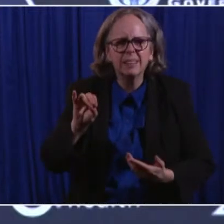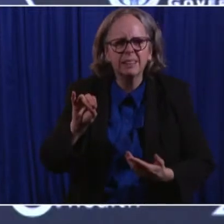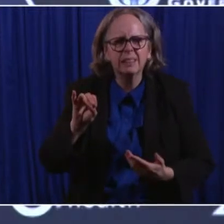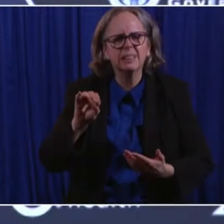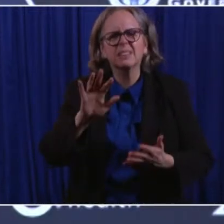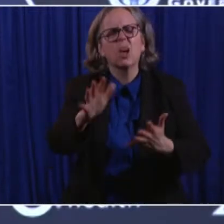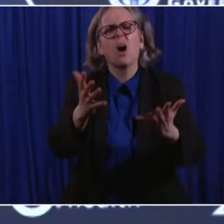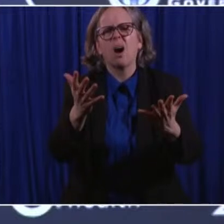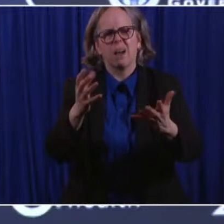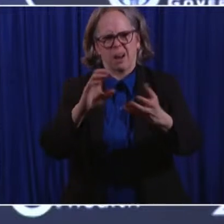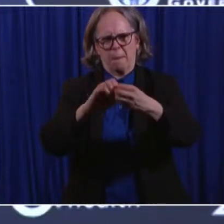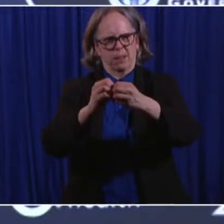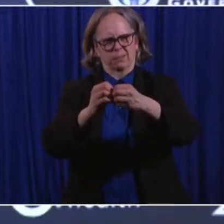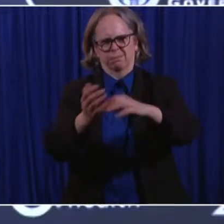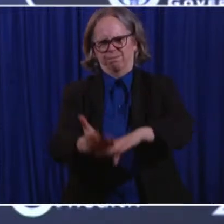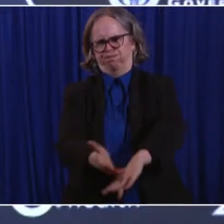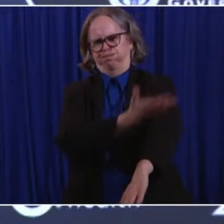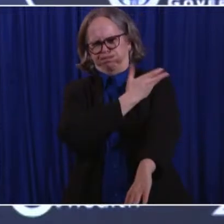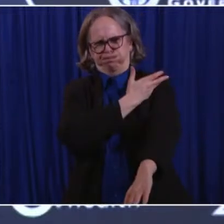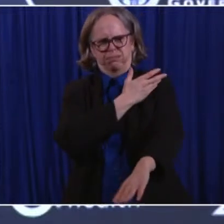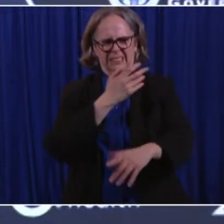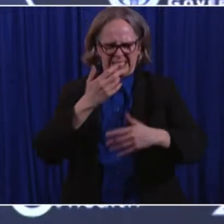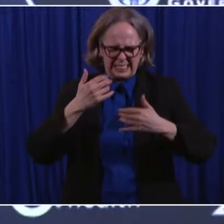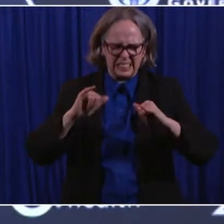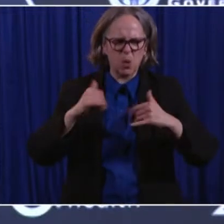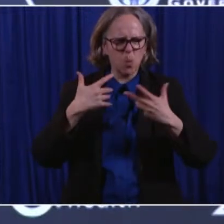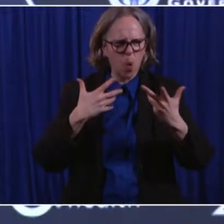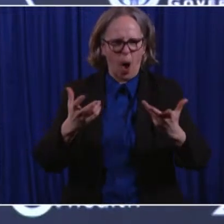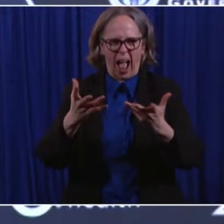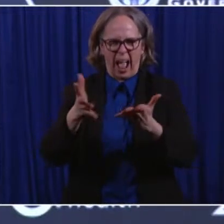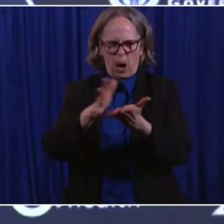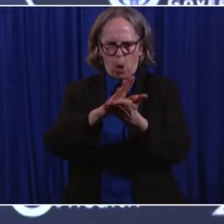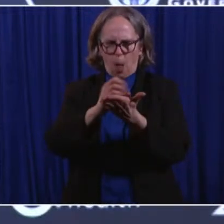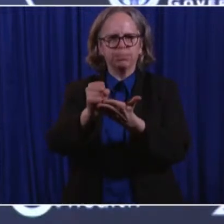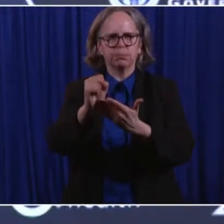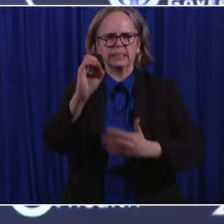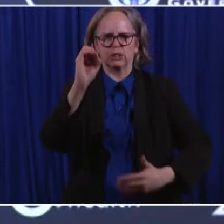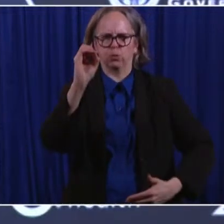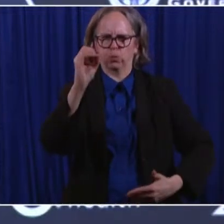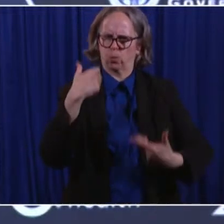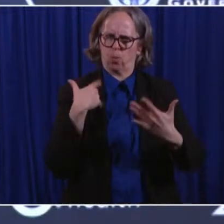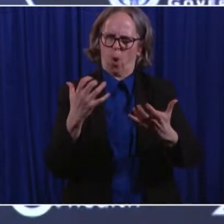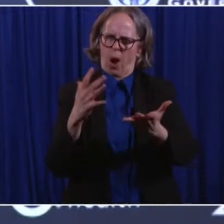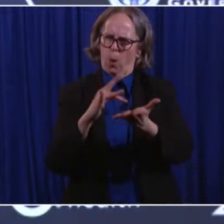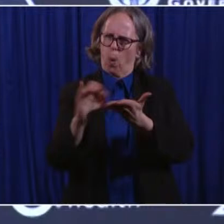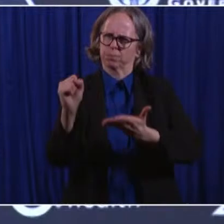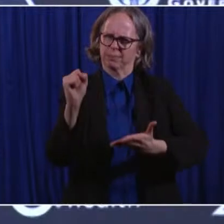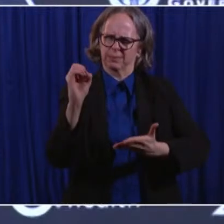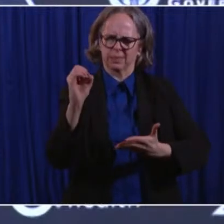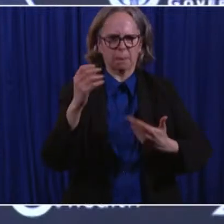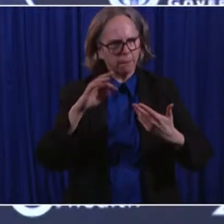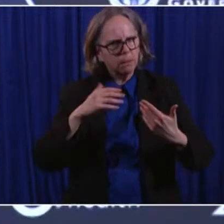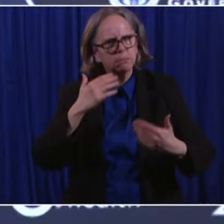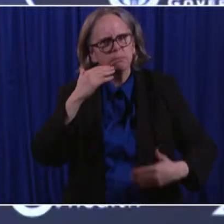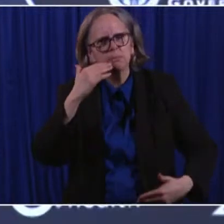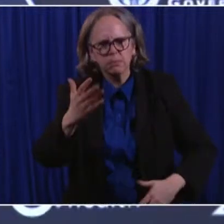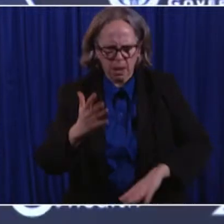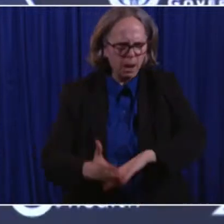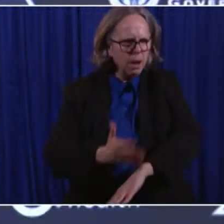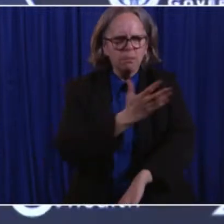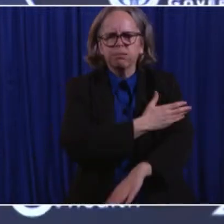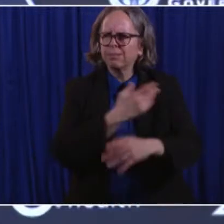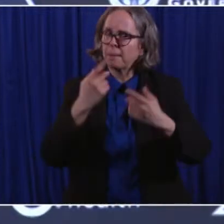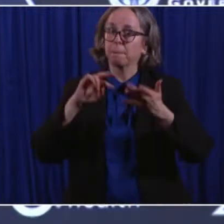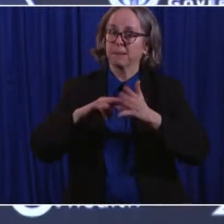not going to be satisfied until we drive it down further. But it's been great, great progress. This has come about by a